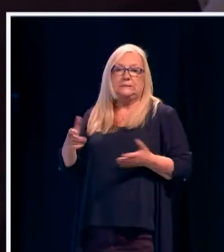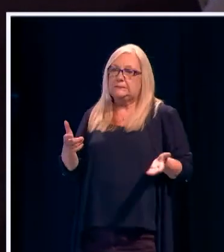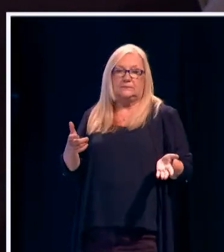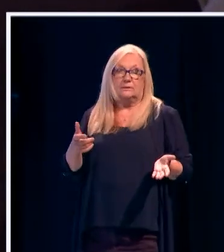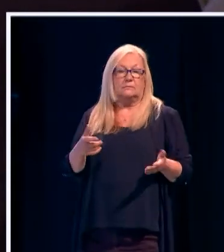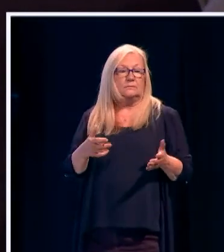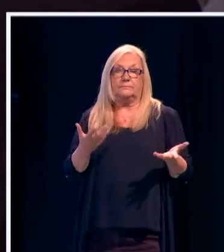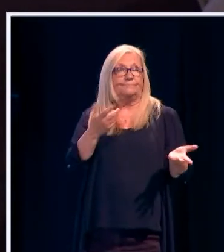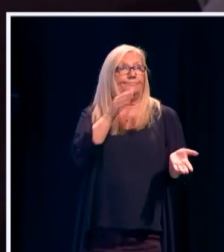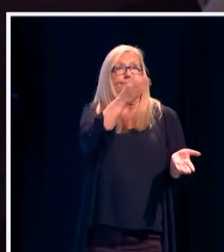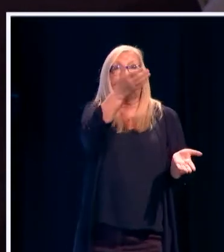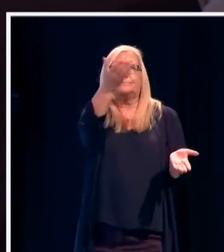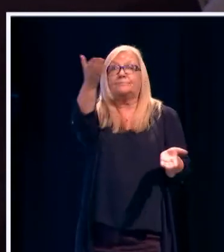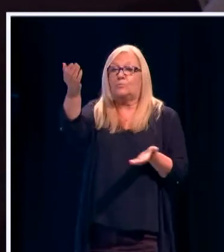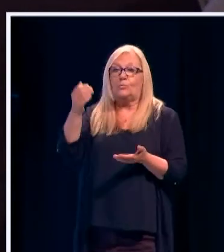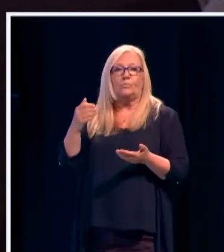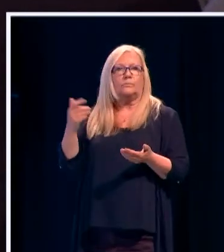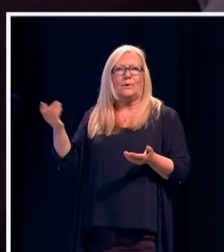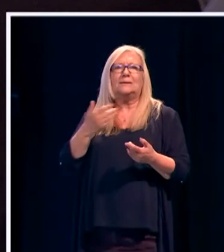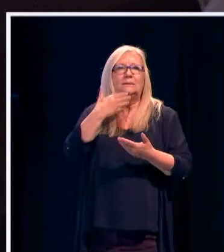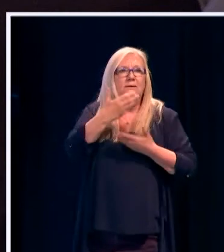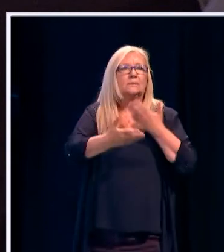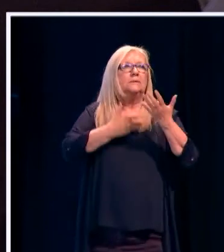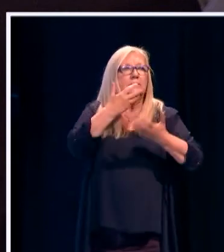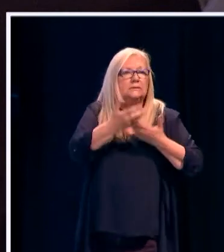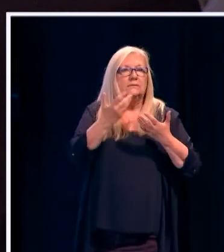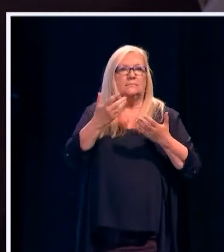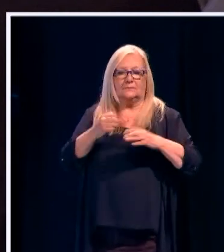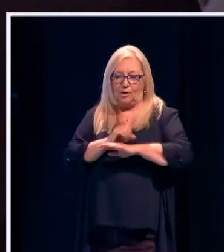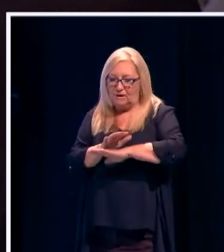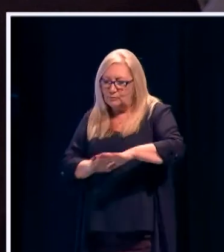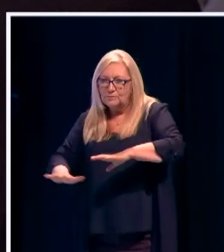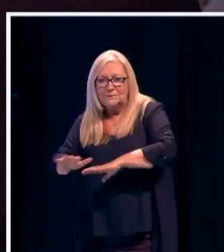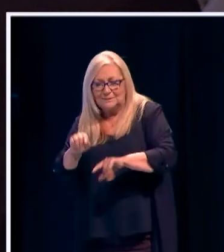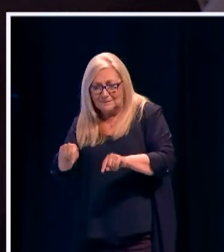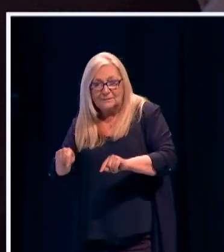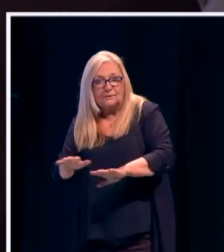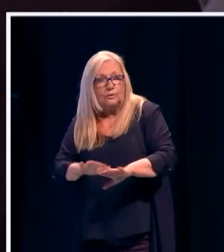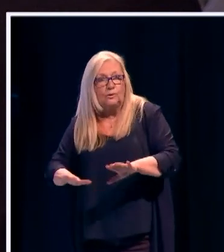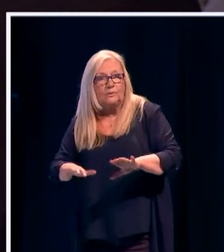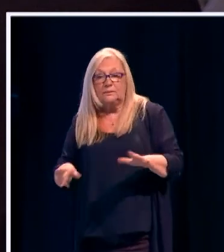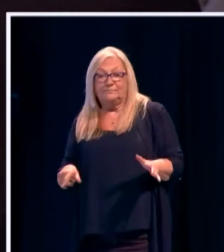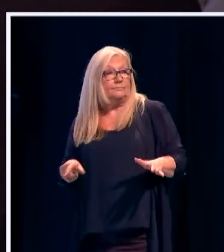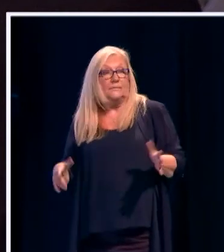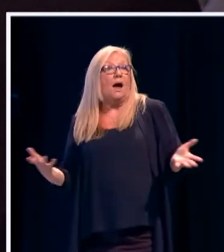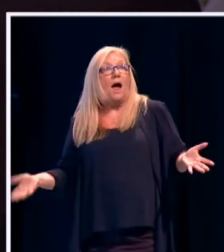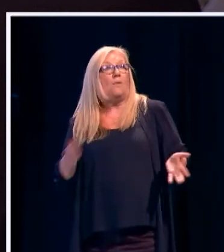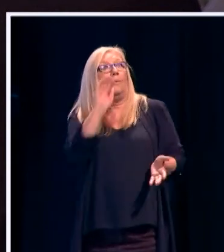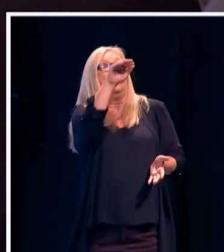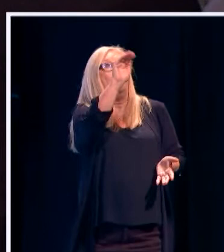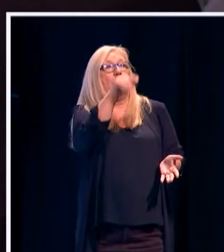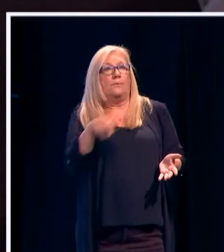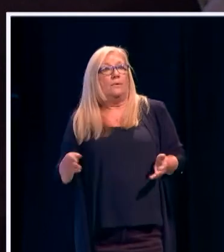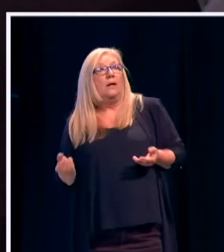organizations. And when you talk and imagine about the grassroots level organization, who even cannot